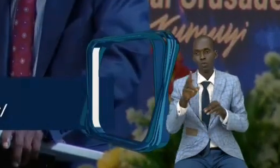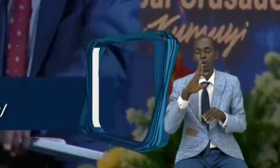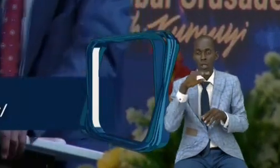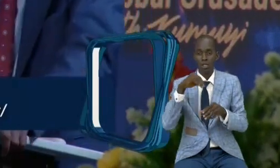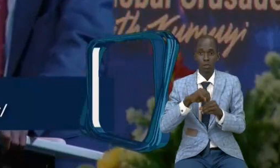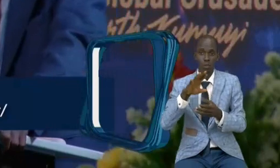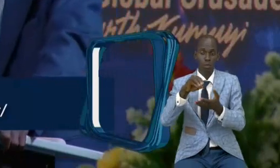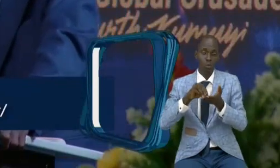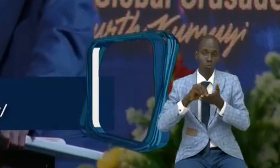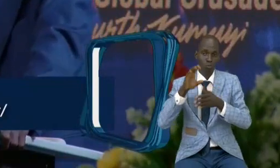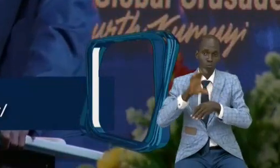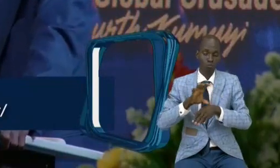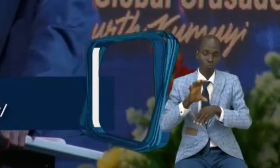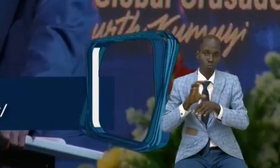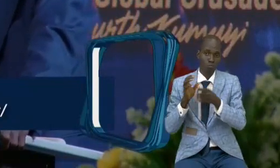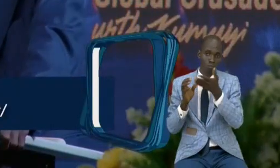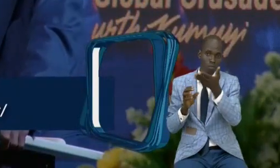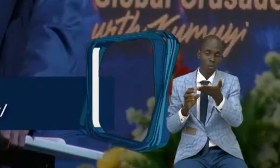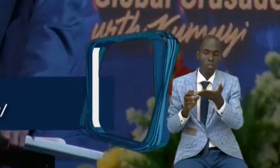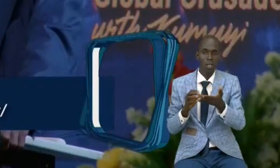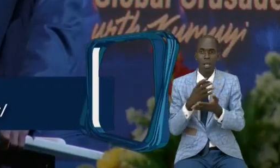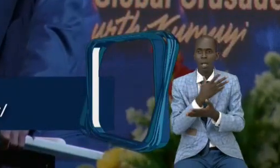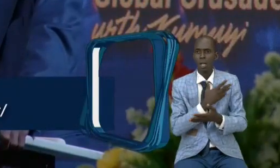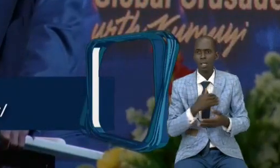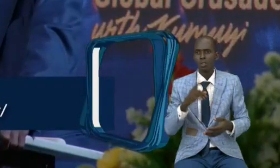Beckon to the counselor.